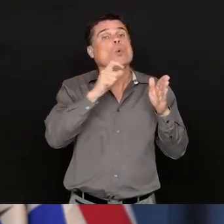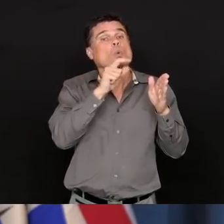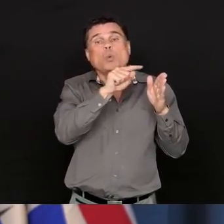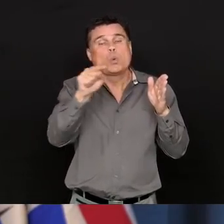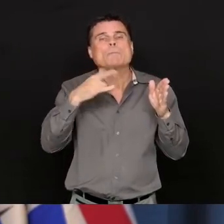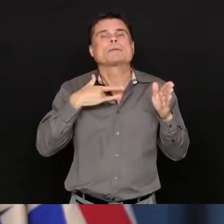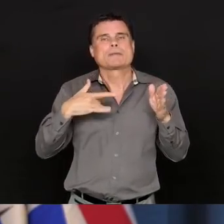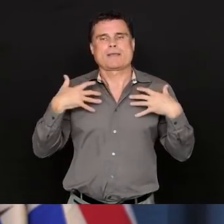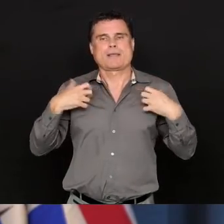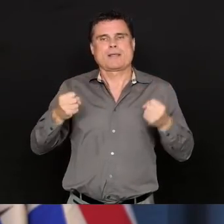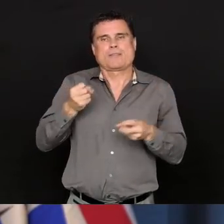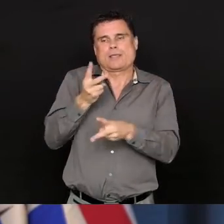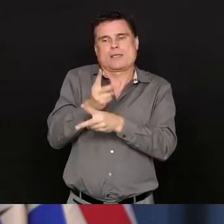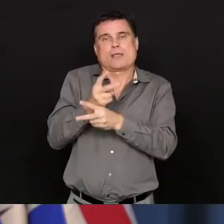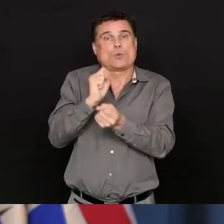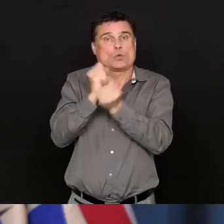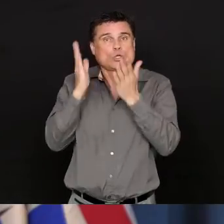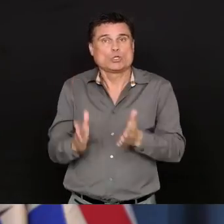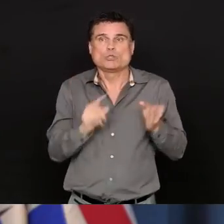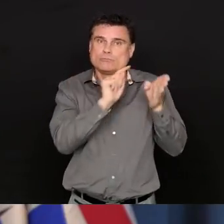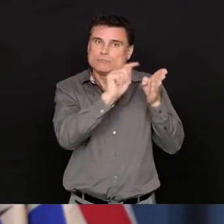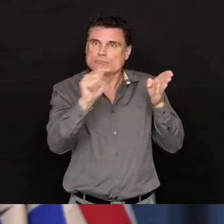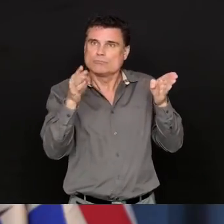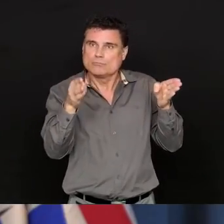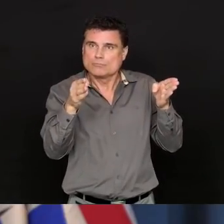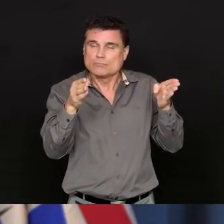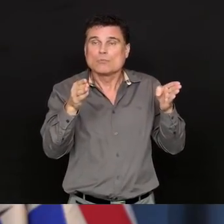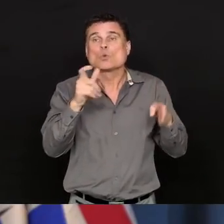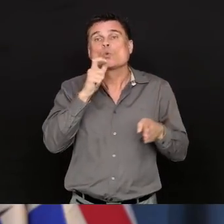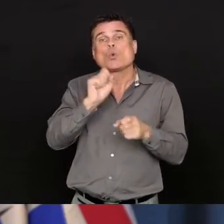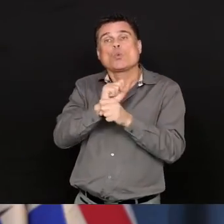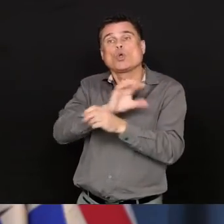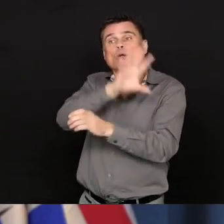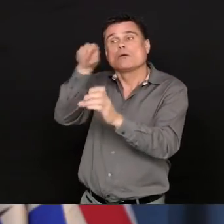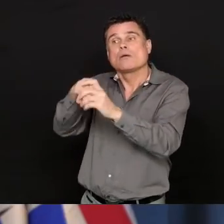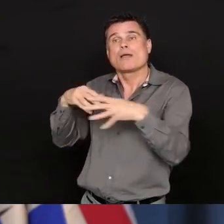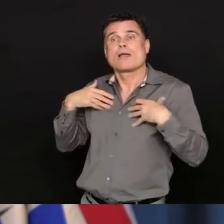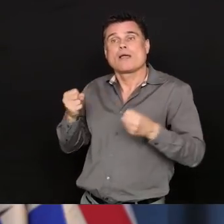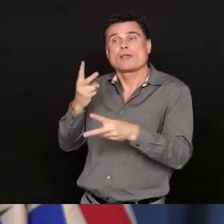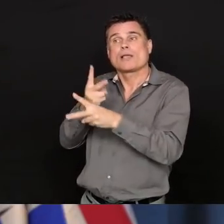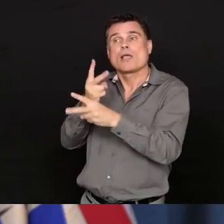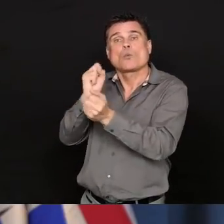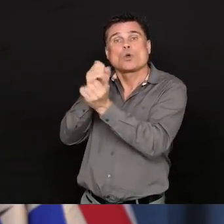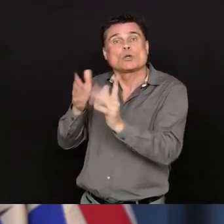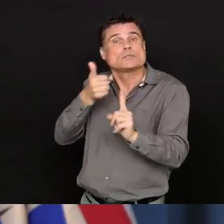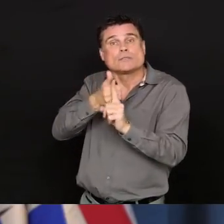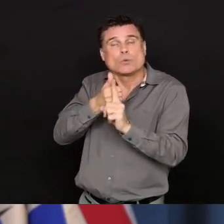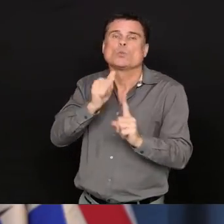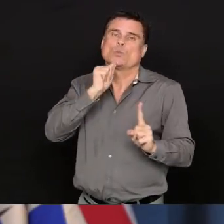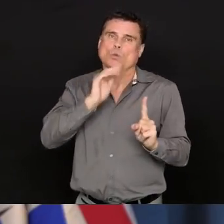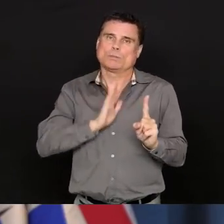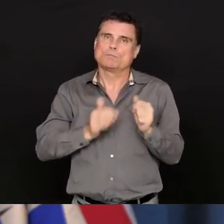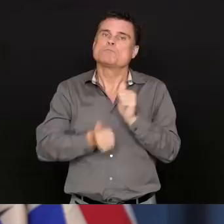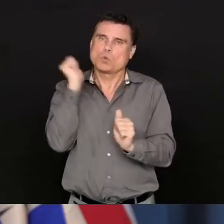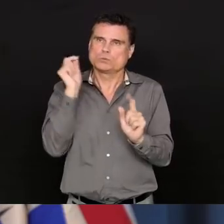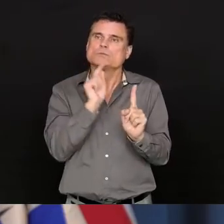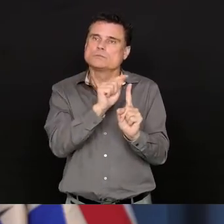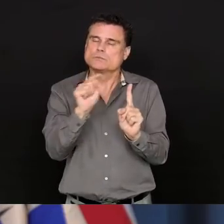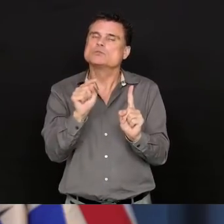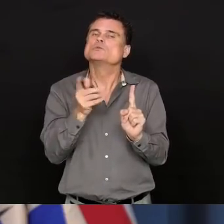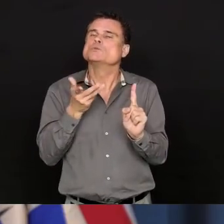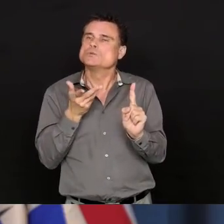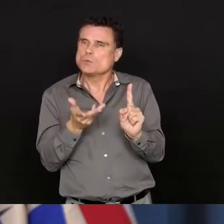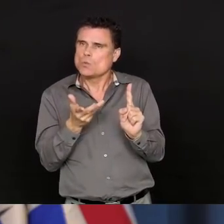is reflected in the demographics of the that we're seeing of people who are positive for this virus. And we